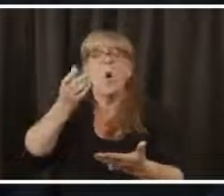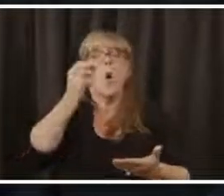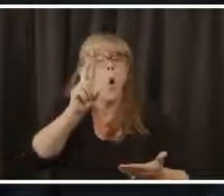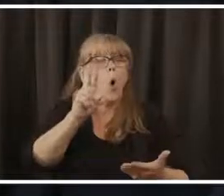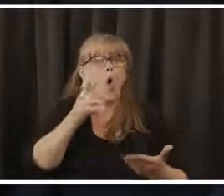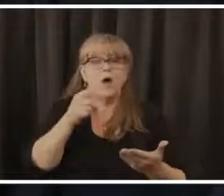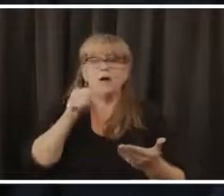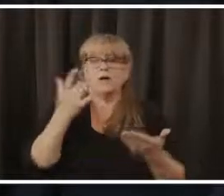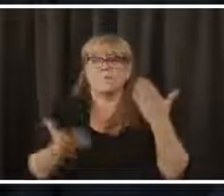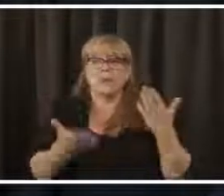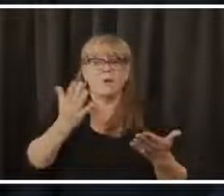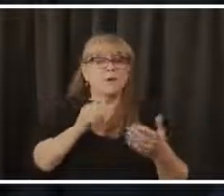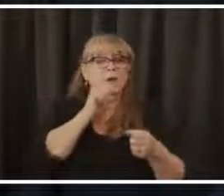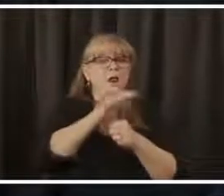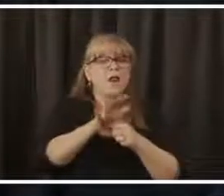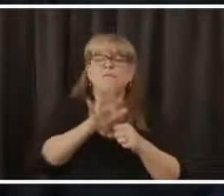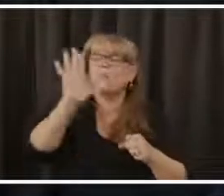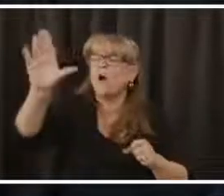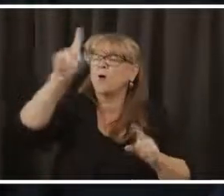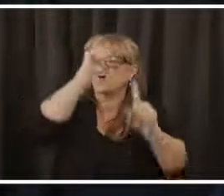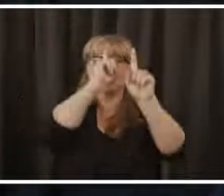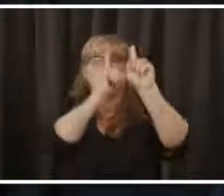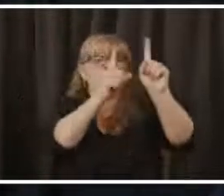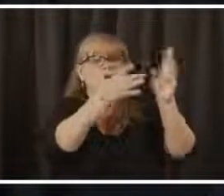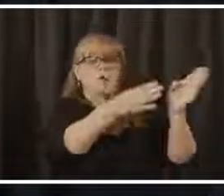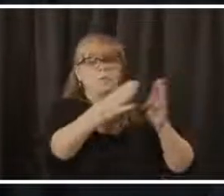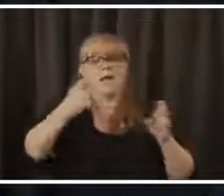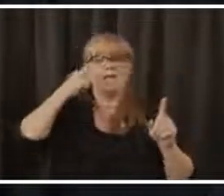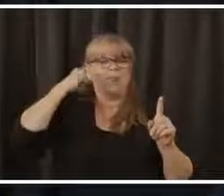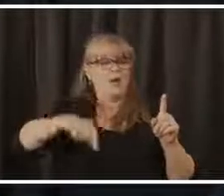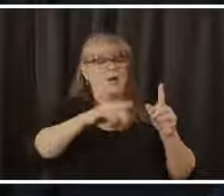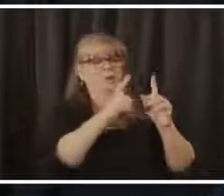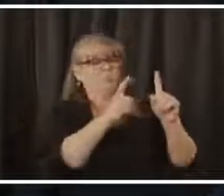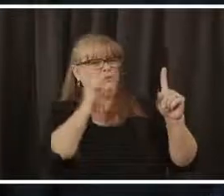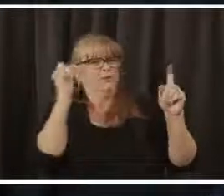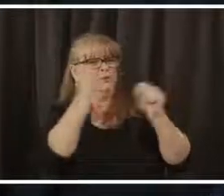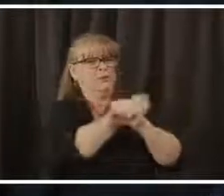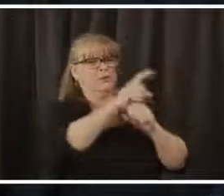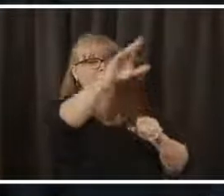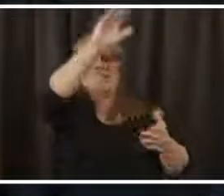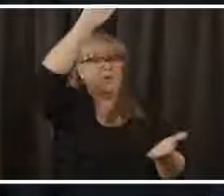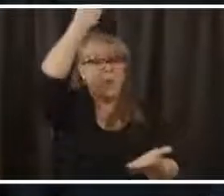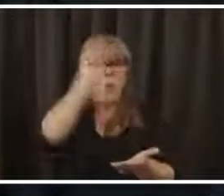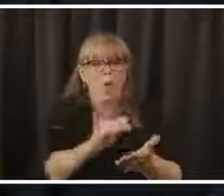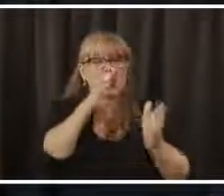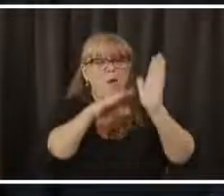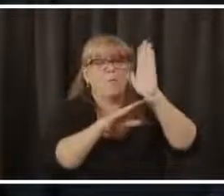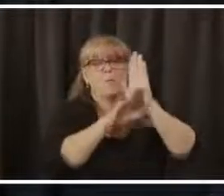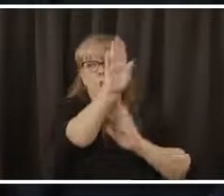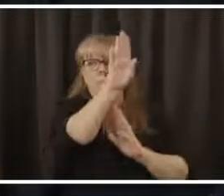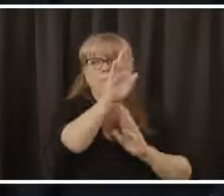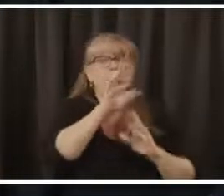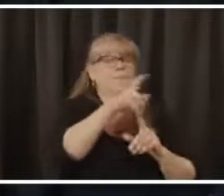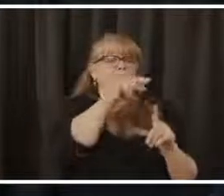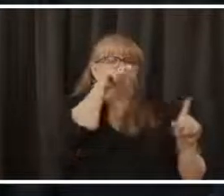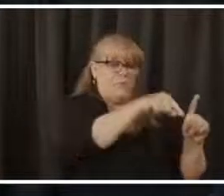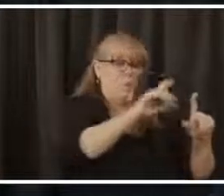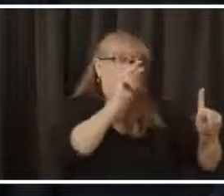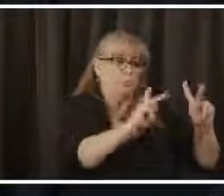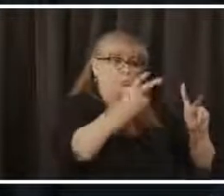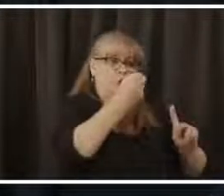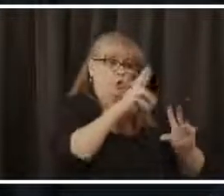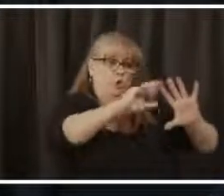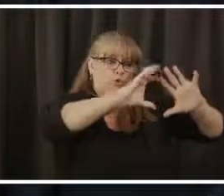improve uptake as we try and get to herd immunity? Well, our data and research shows that you do have the vast majority